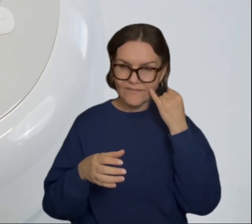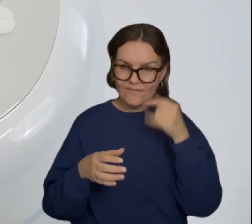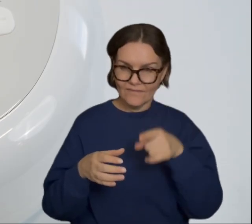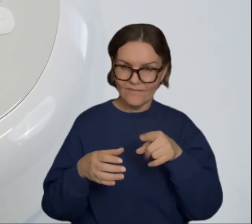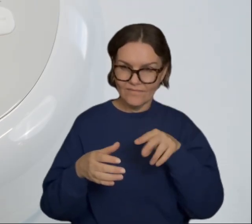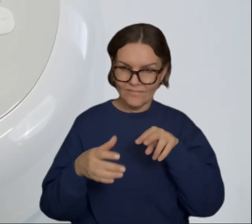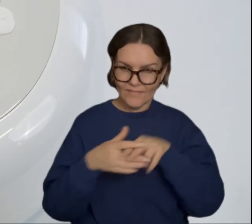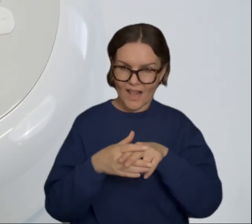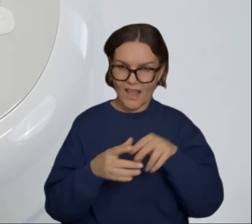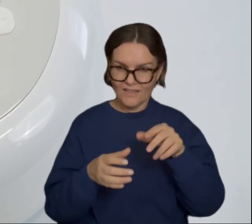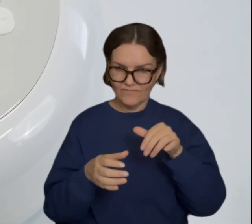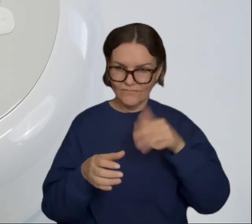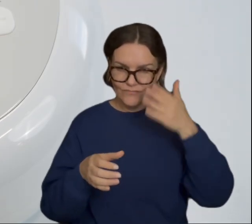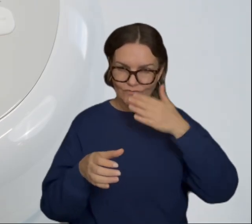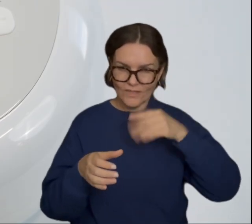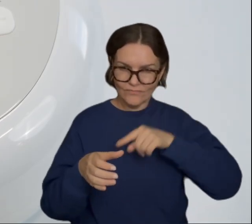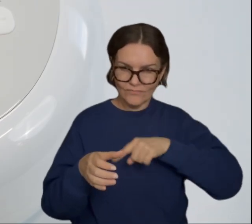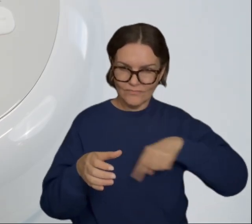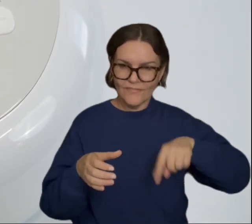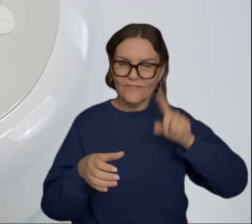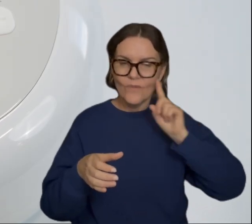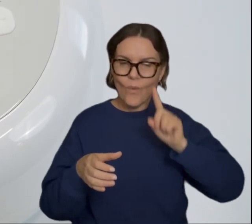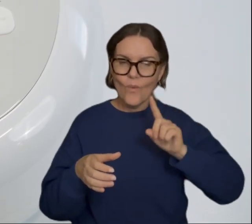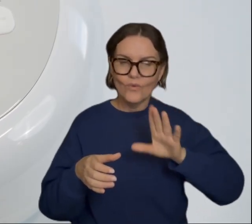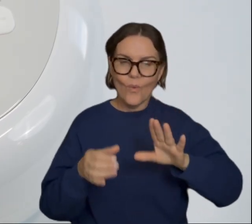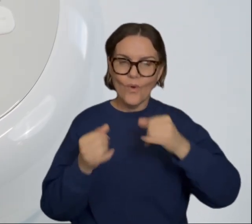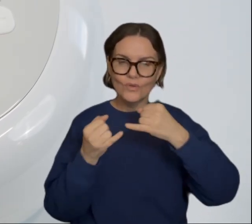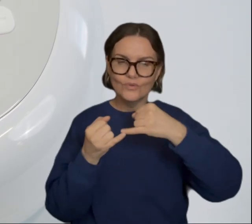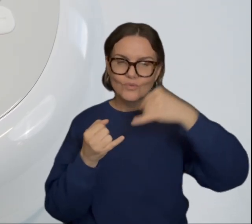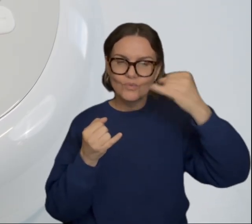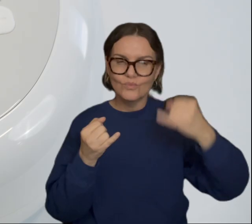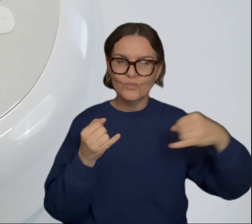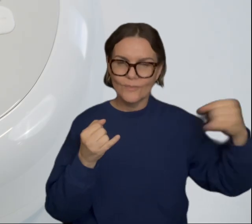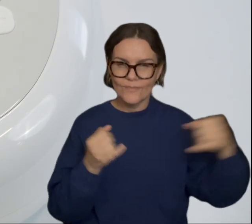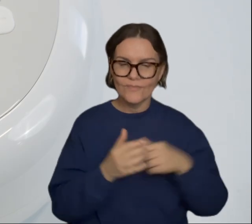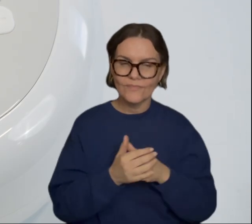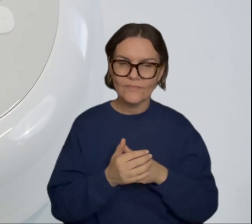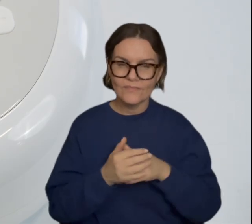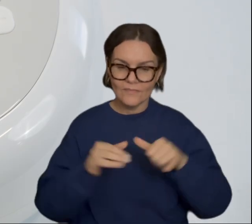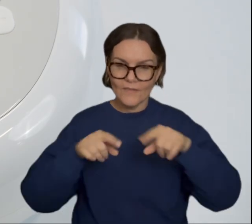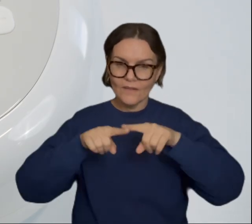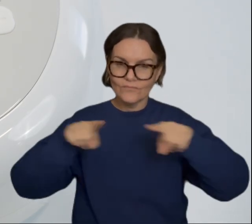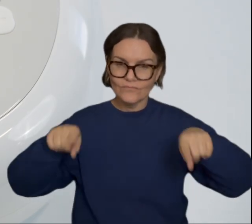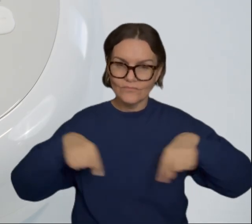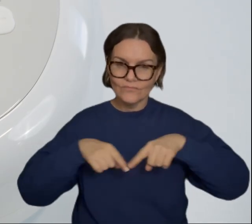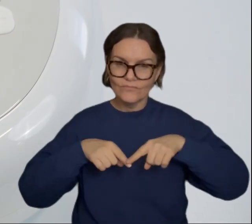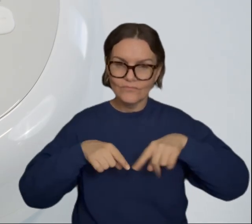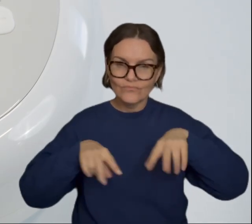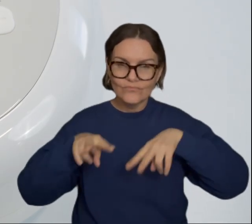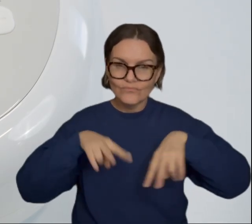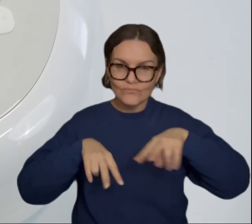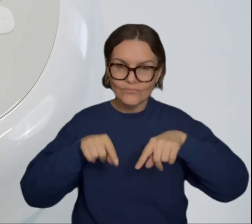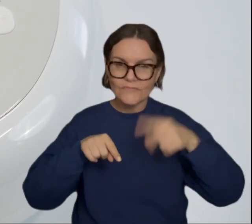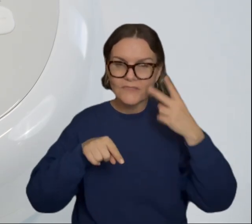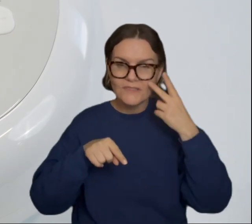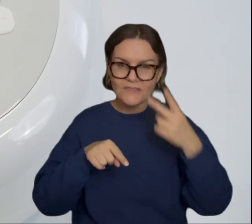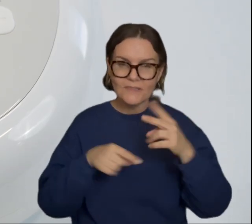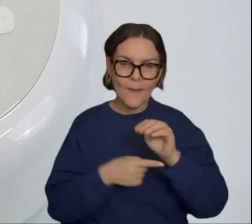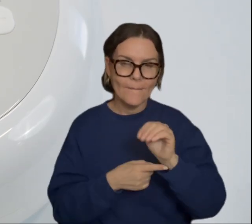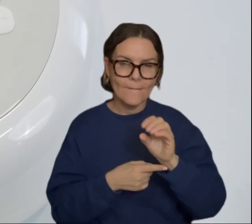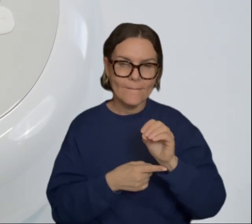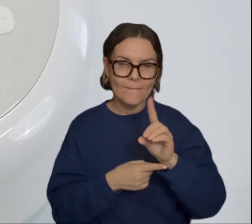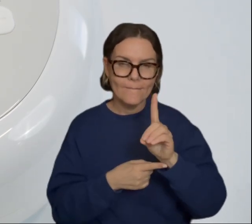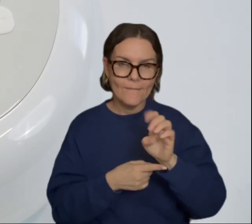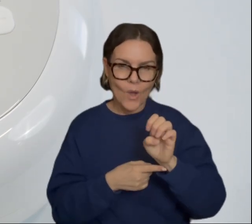Right on the front is where your single or double pumping ports are for your tubing. And on your screen, you have the mode button to go